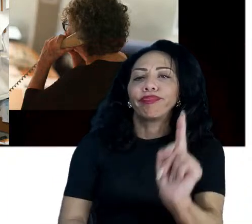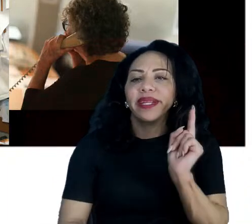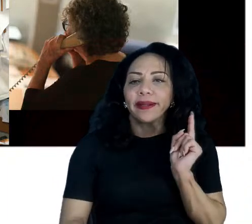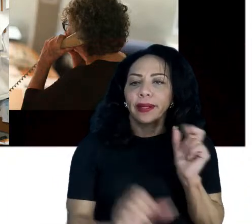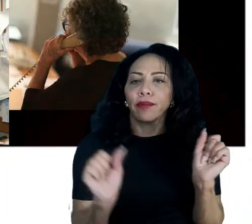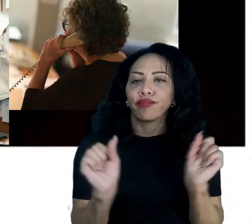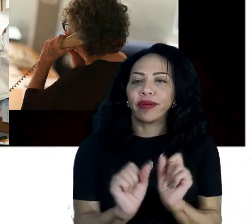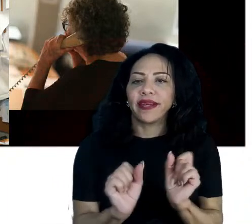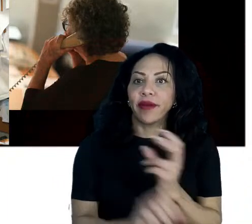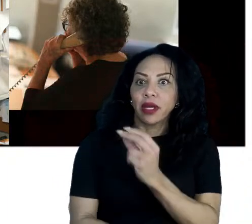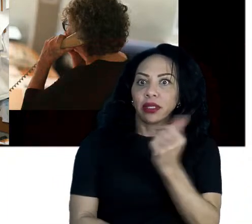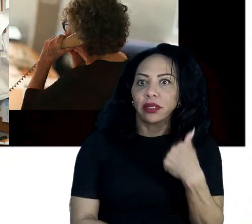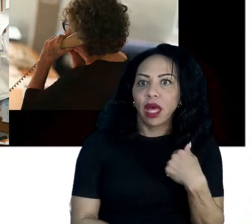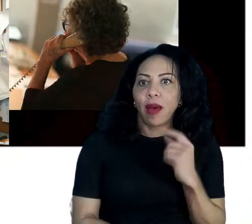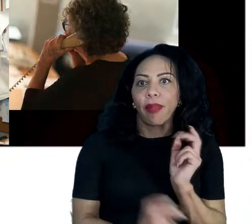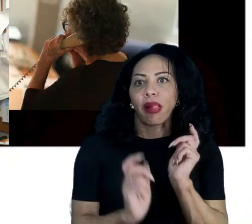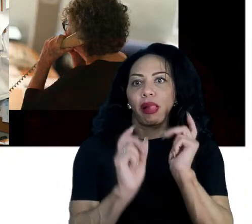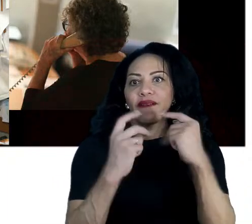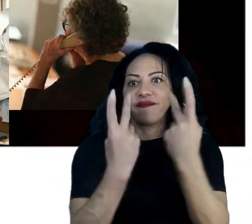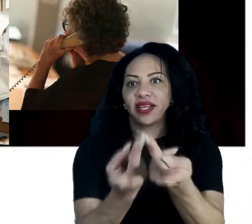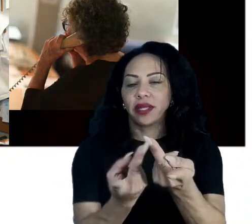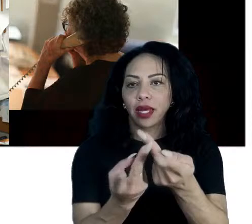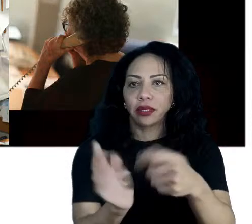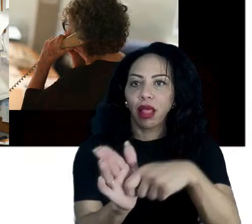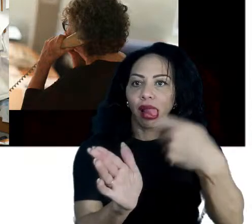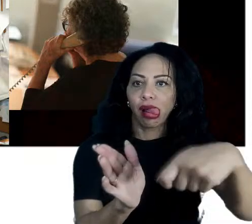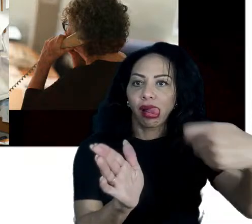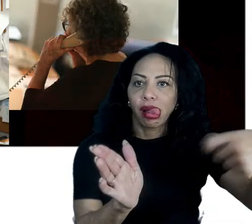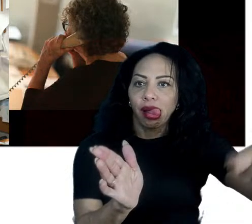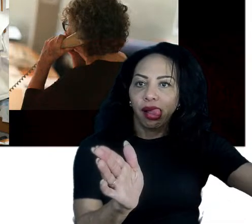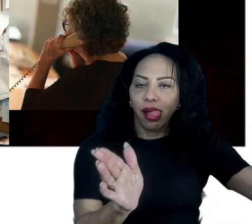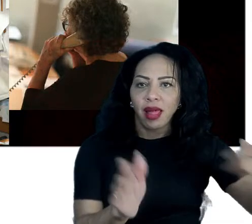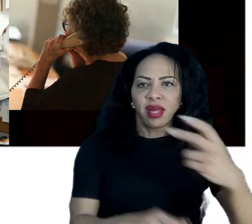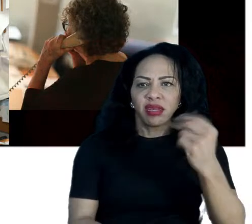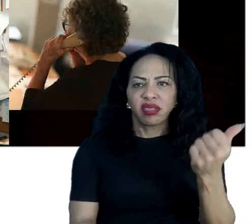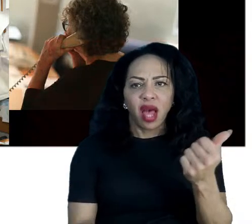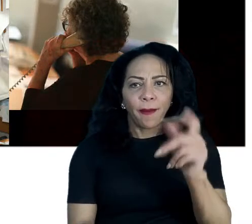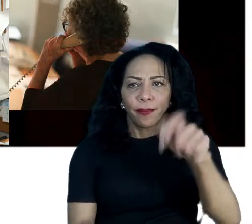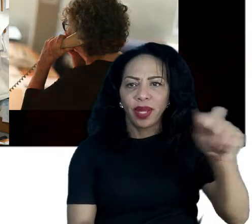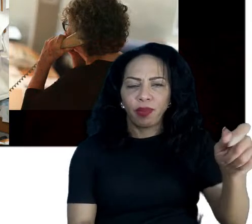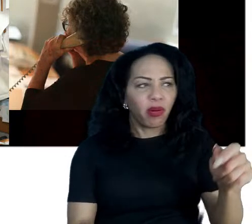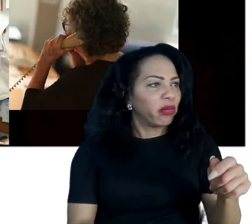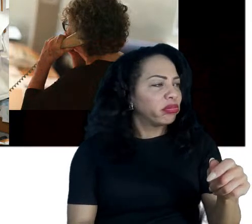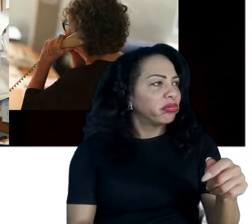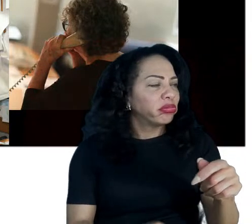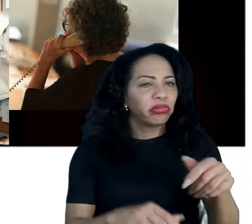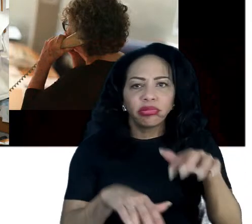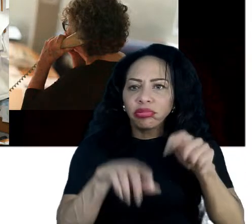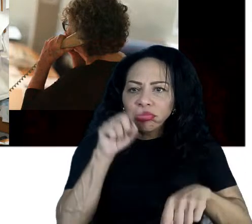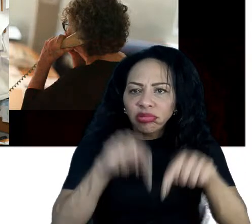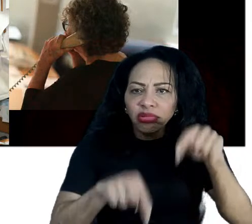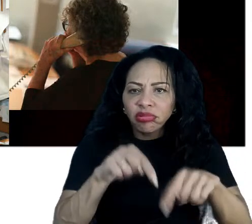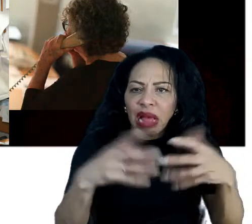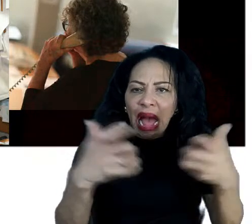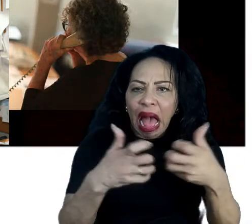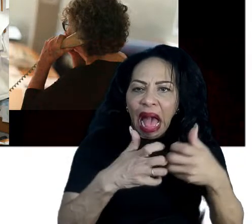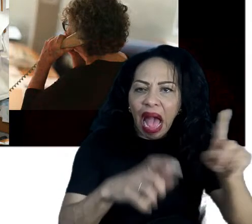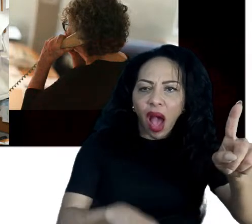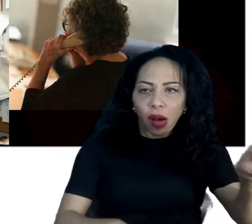quite a while trying to get to grips with a typewriter. And how do you return to the beginning of the next line? How do you put a